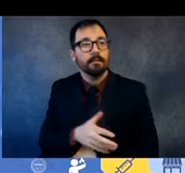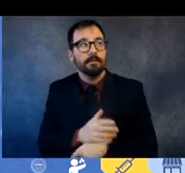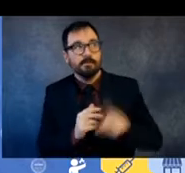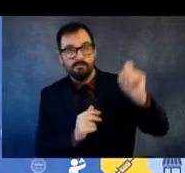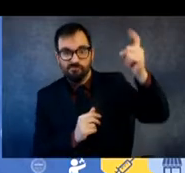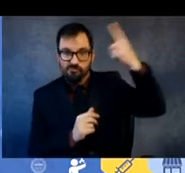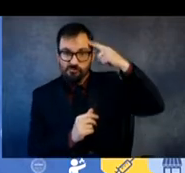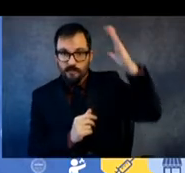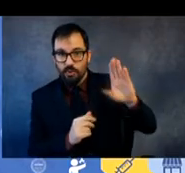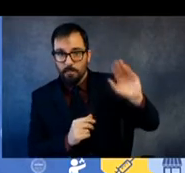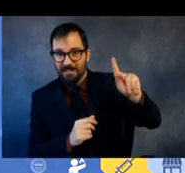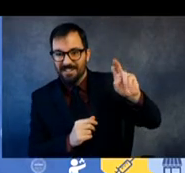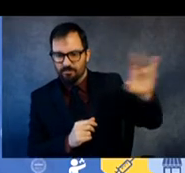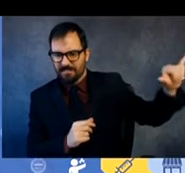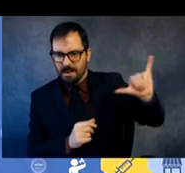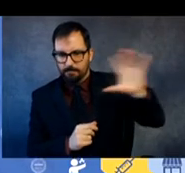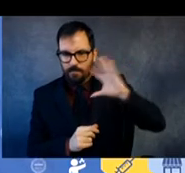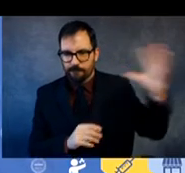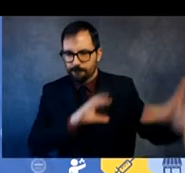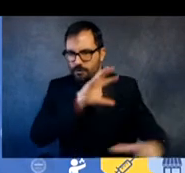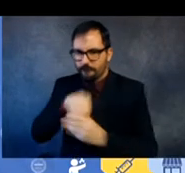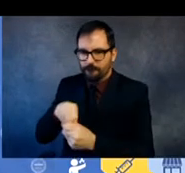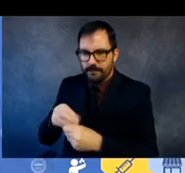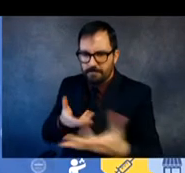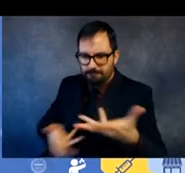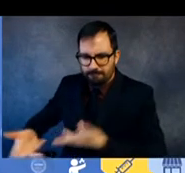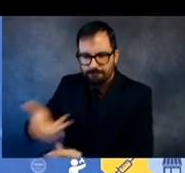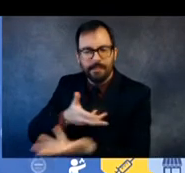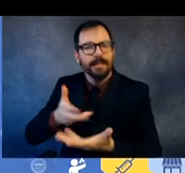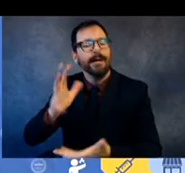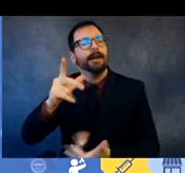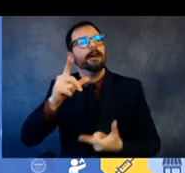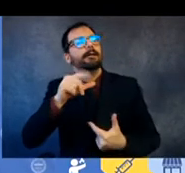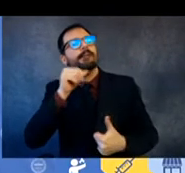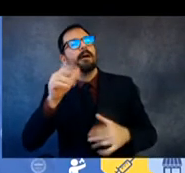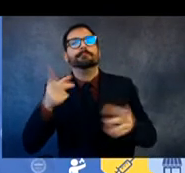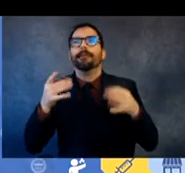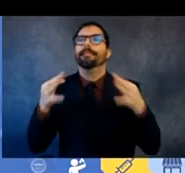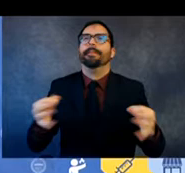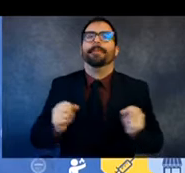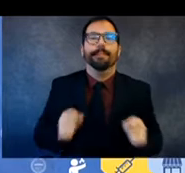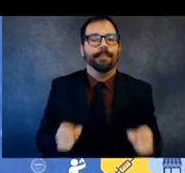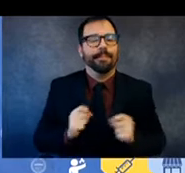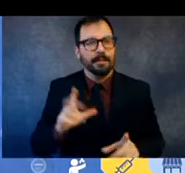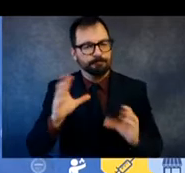with the governor. We hope that more thoughtful